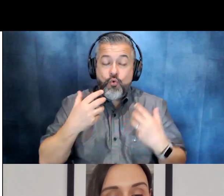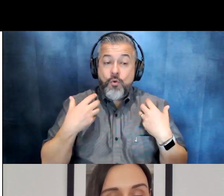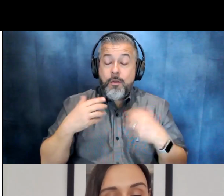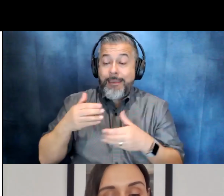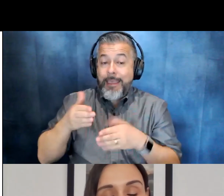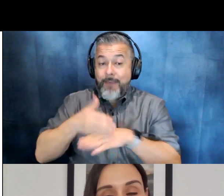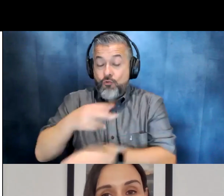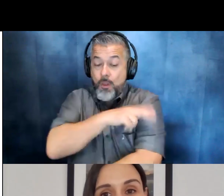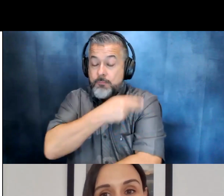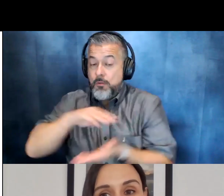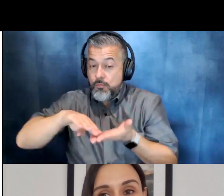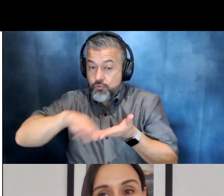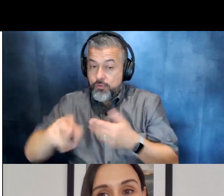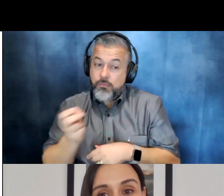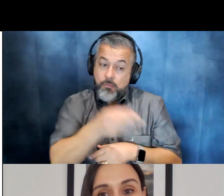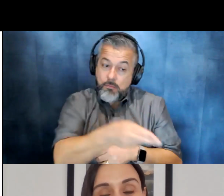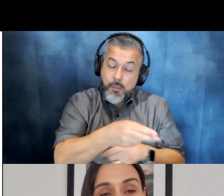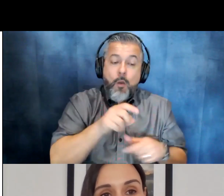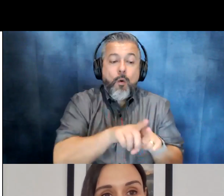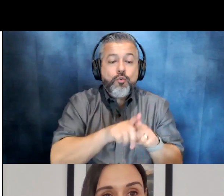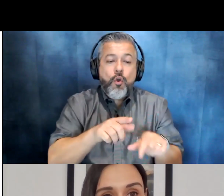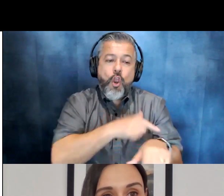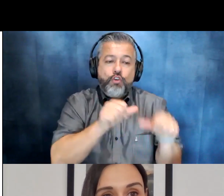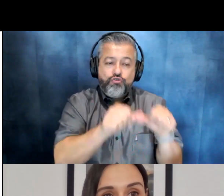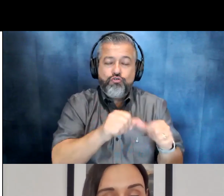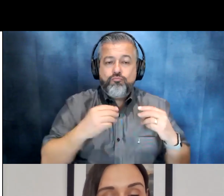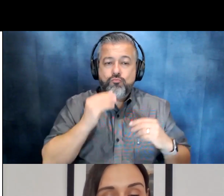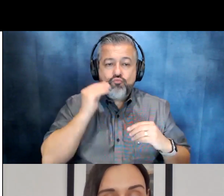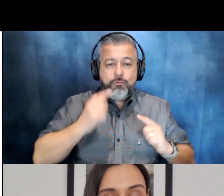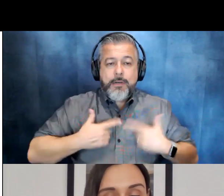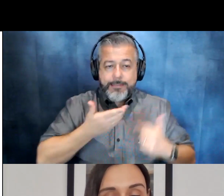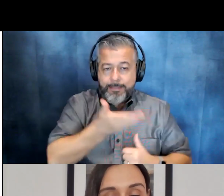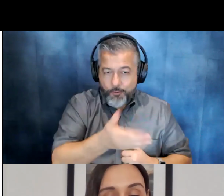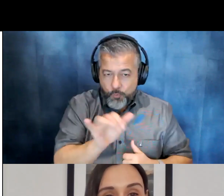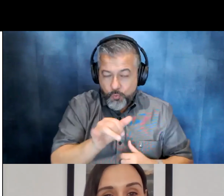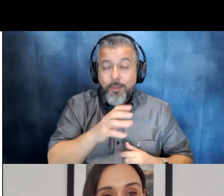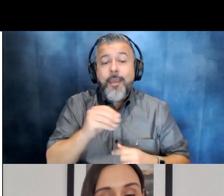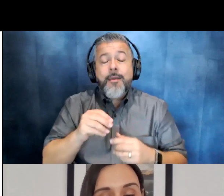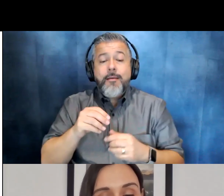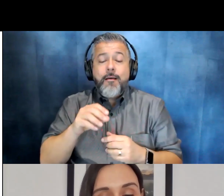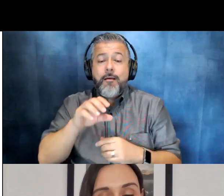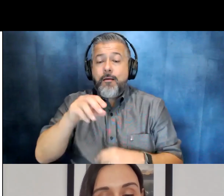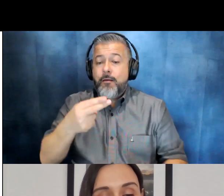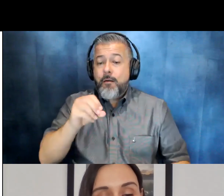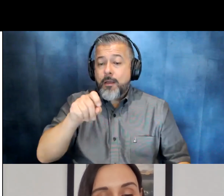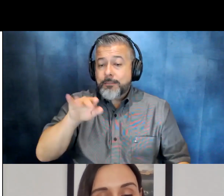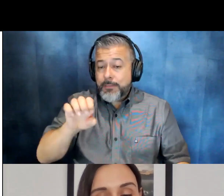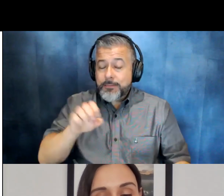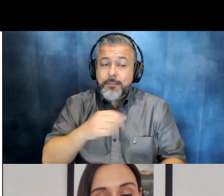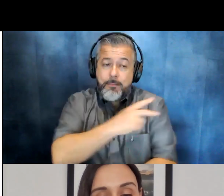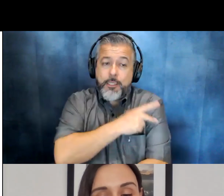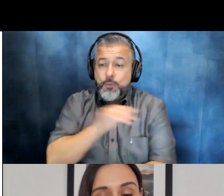long-term residents. And I also work with our hospice patients and families as well. So today I'll talk about an